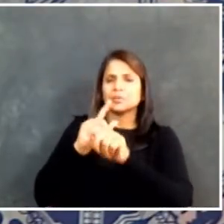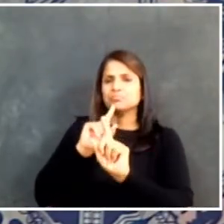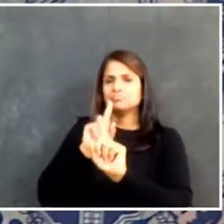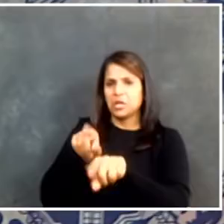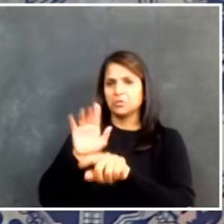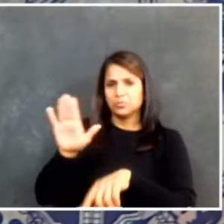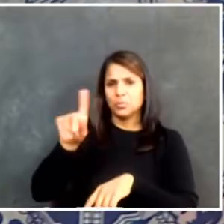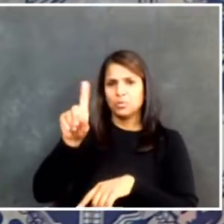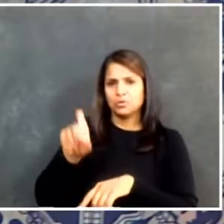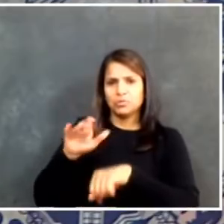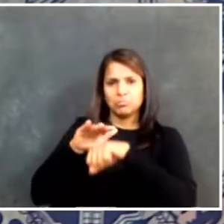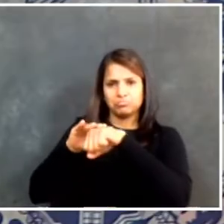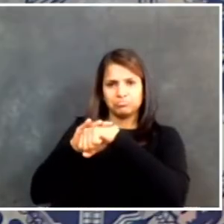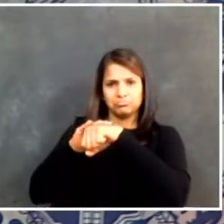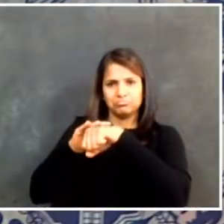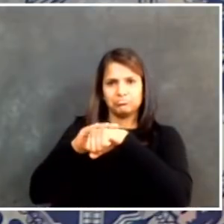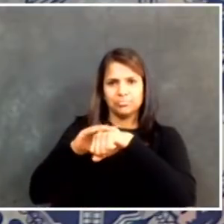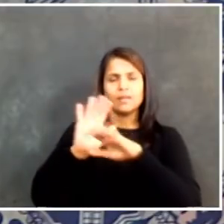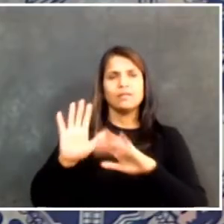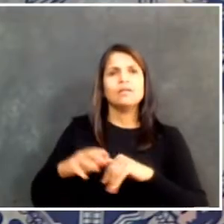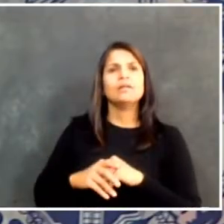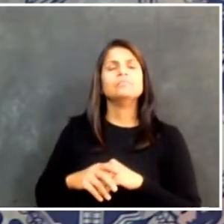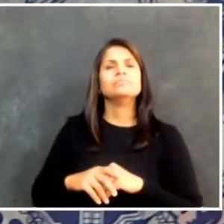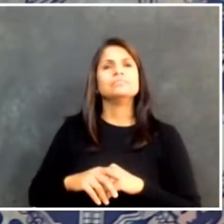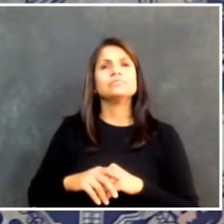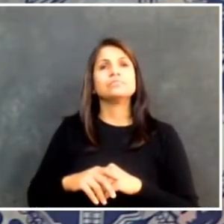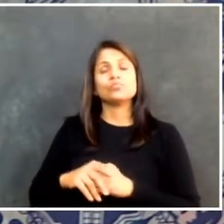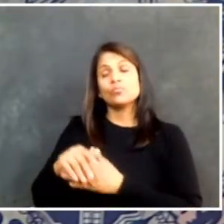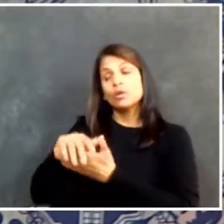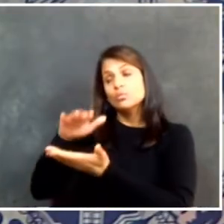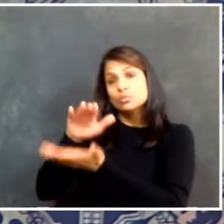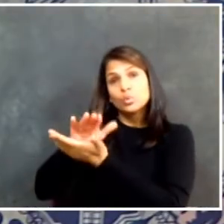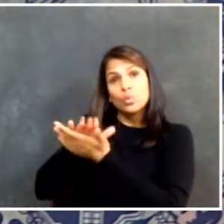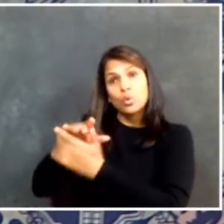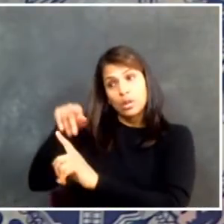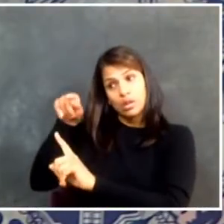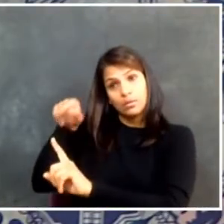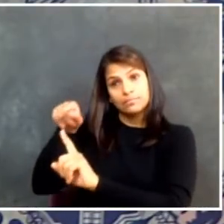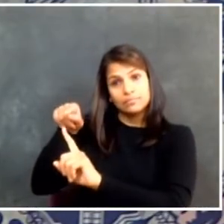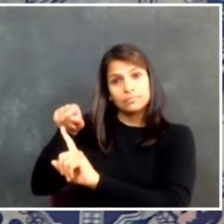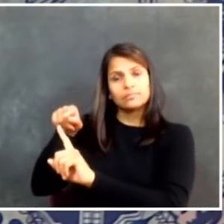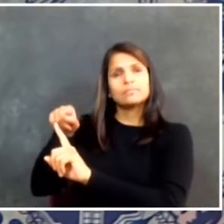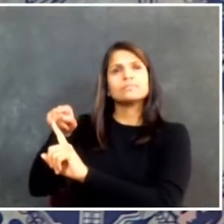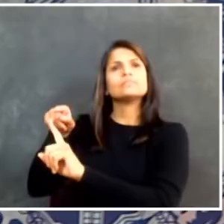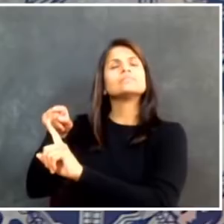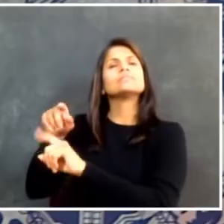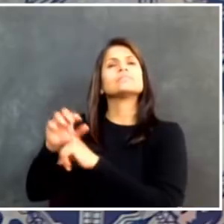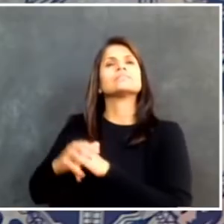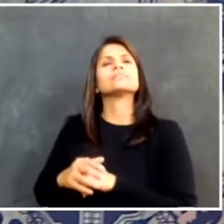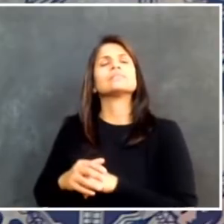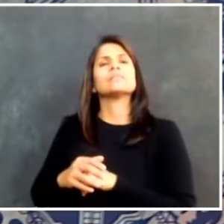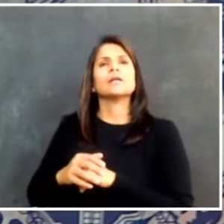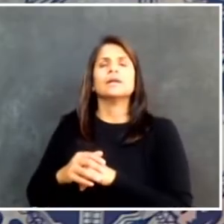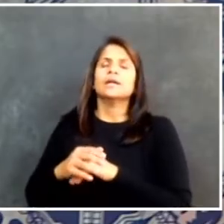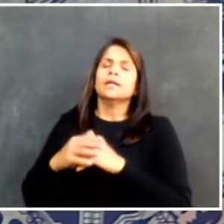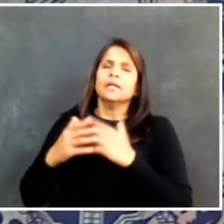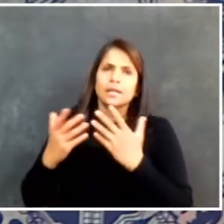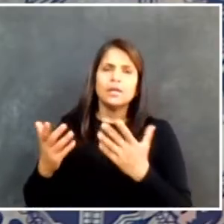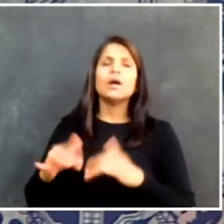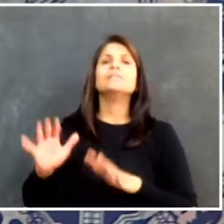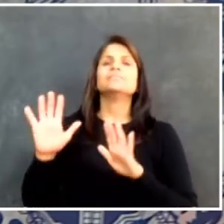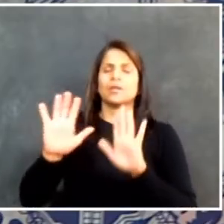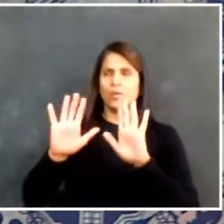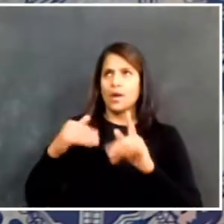very well on funding, I mean, every dollar of it's been worthy. Every dollar we put into education is a good thing, and some schools